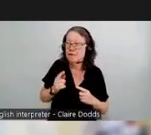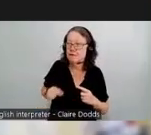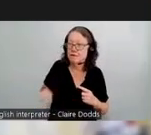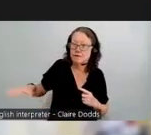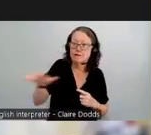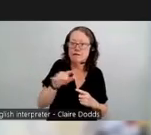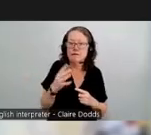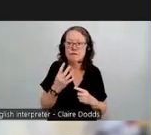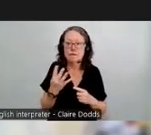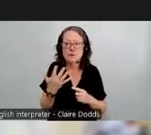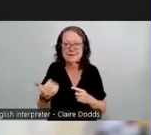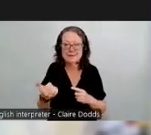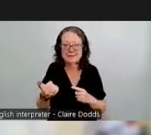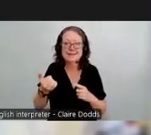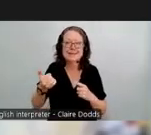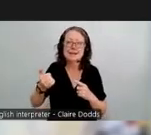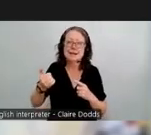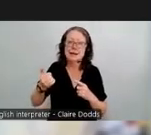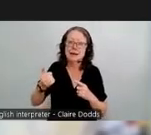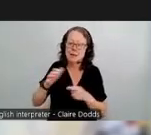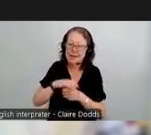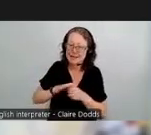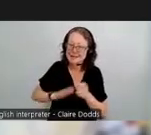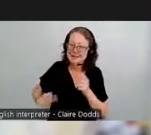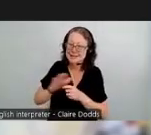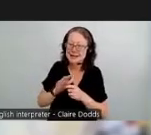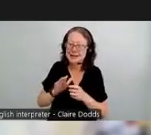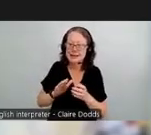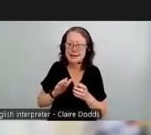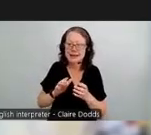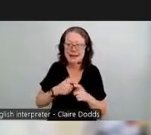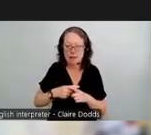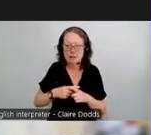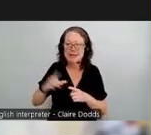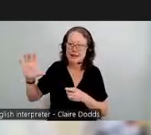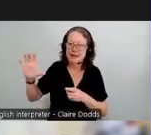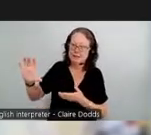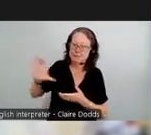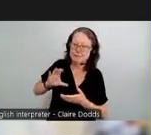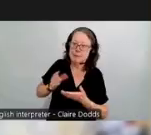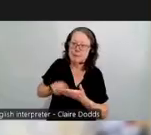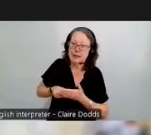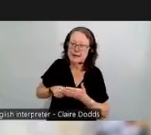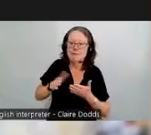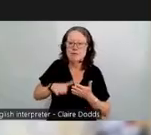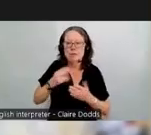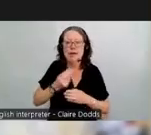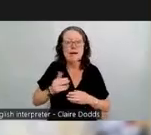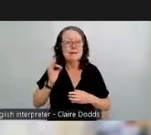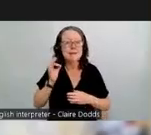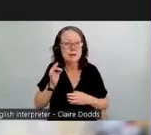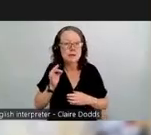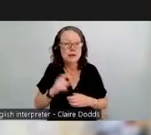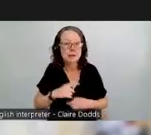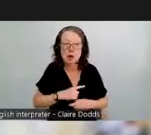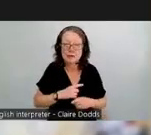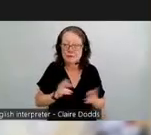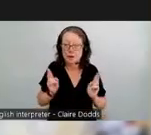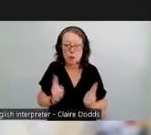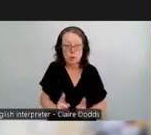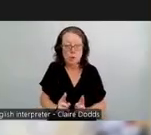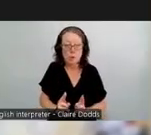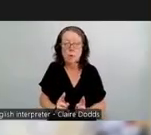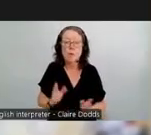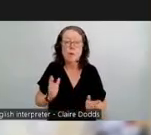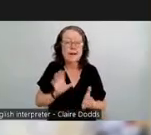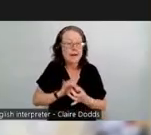They're all places of least engagement statistically in arts and culture. So our three jobs are to increase